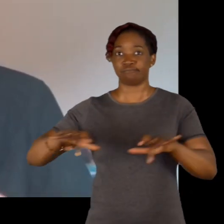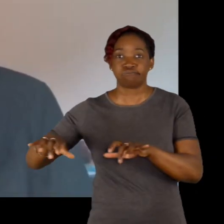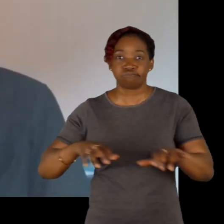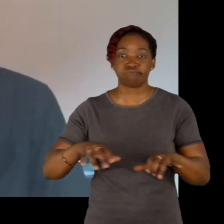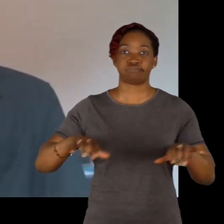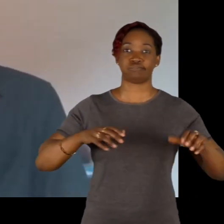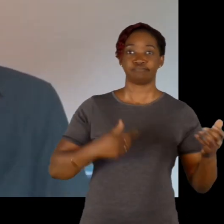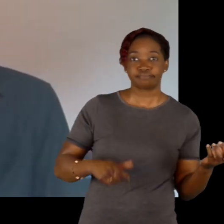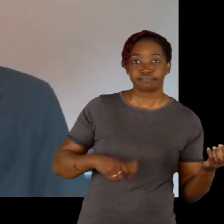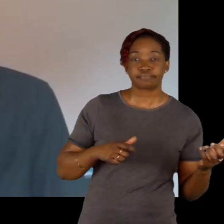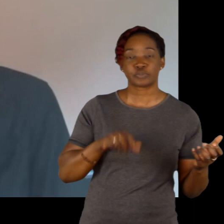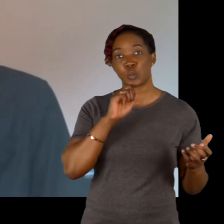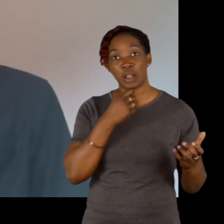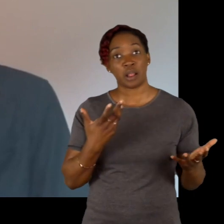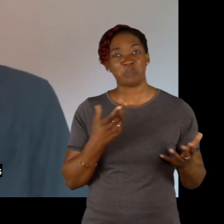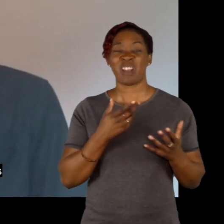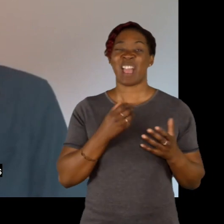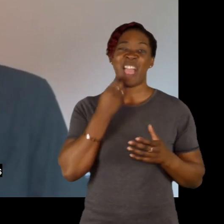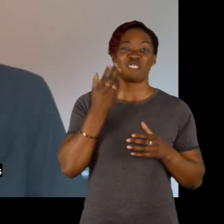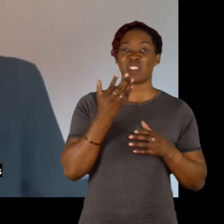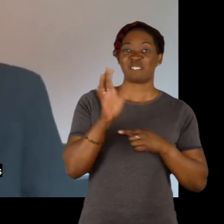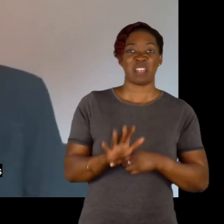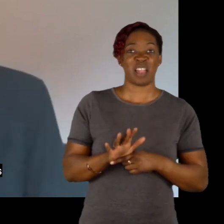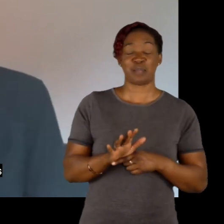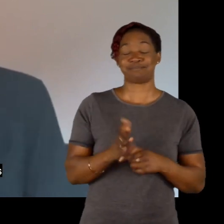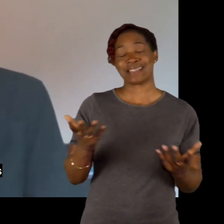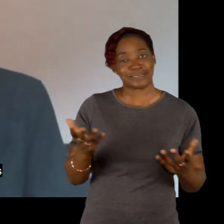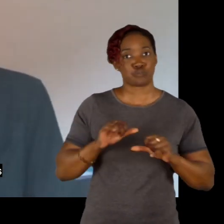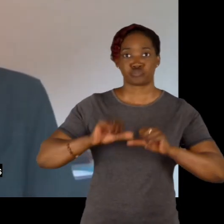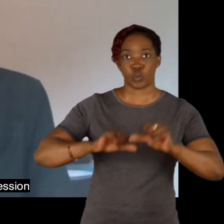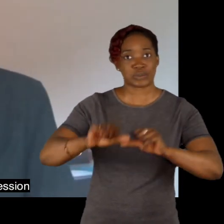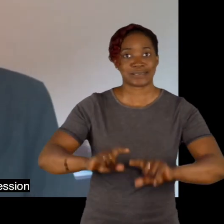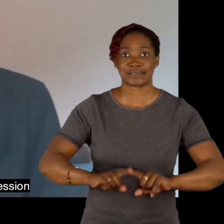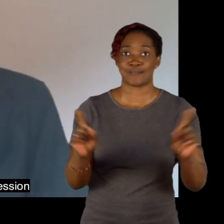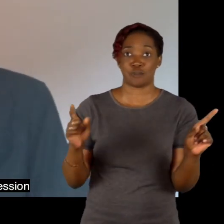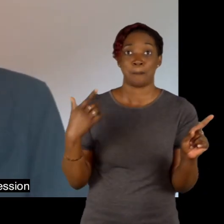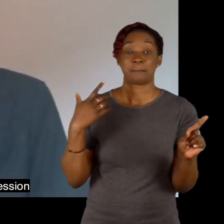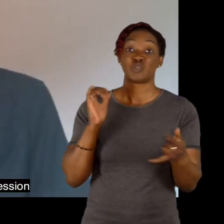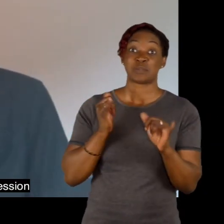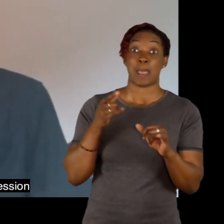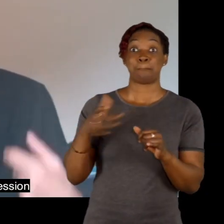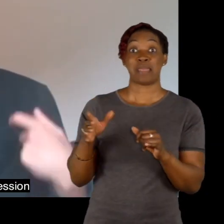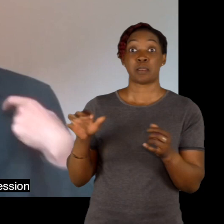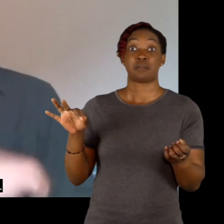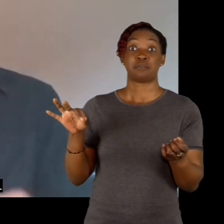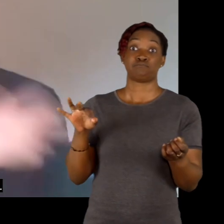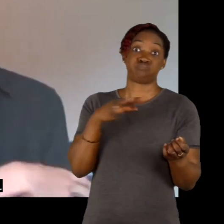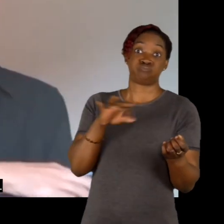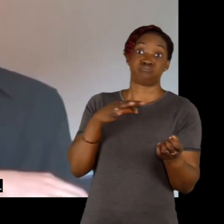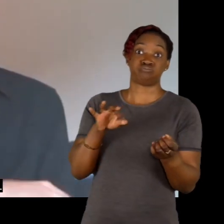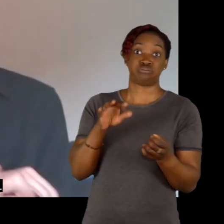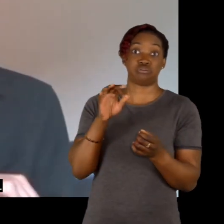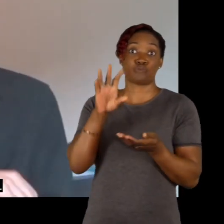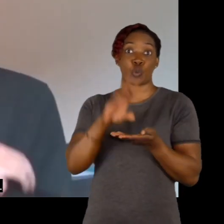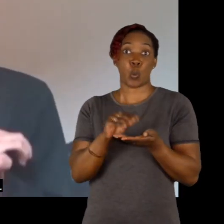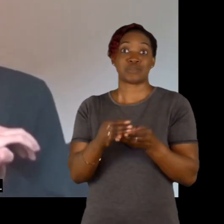studio to record it. And yeah, as the process is different with every film, I've recorded music in a studio session before the film